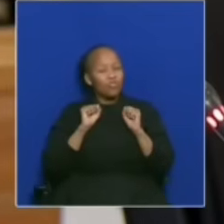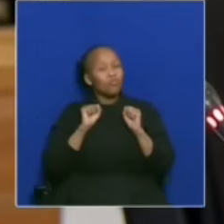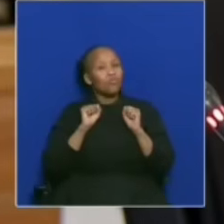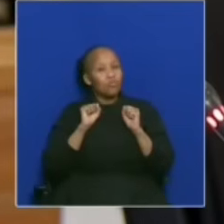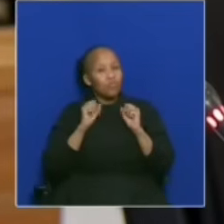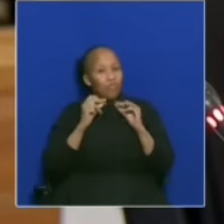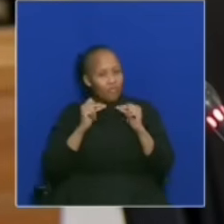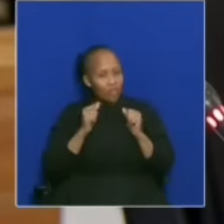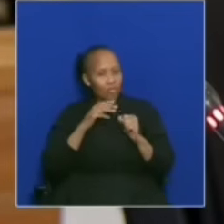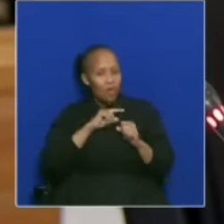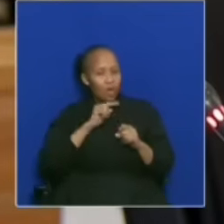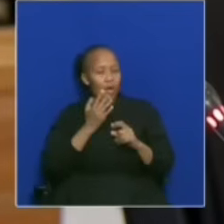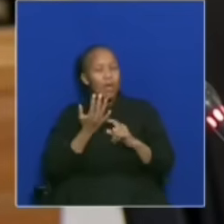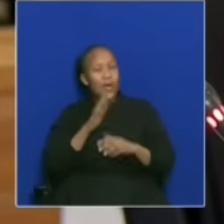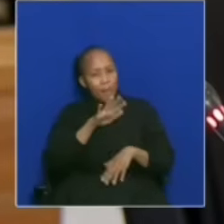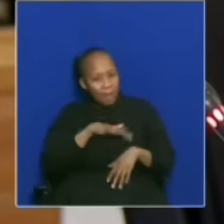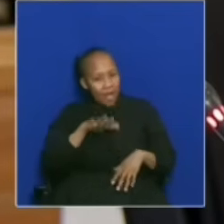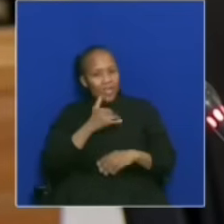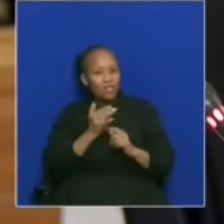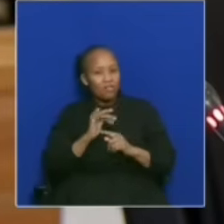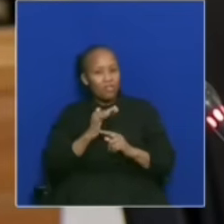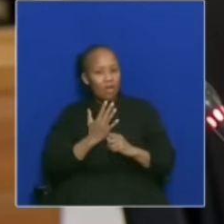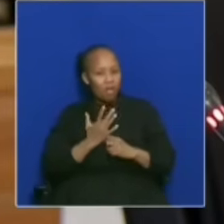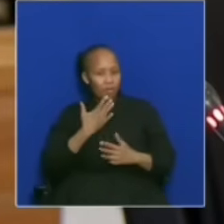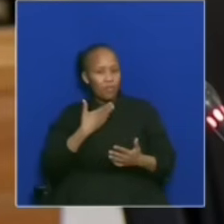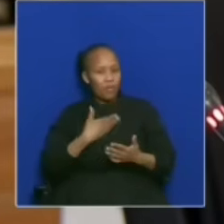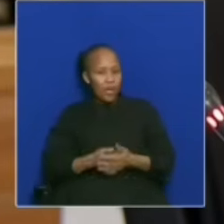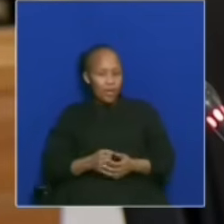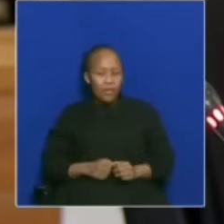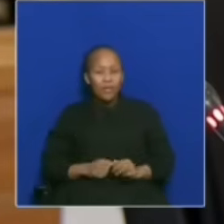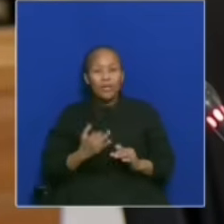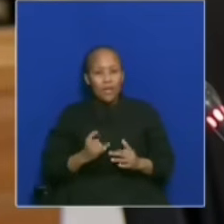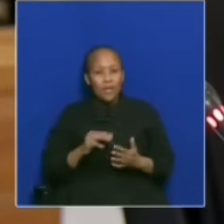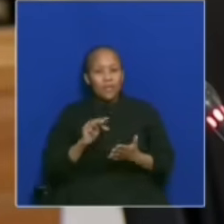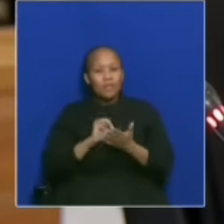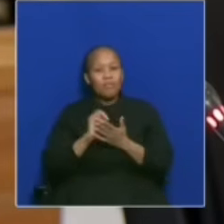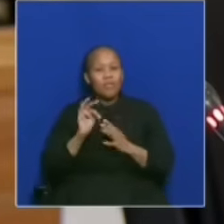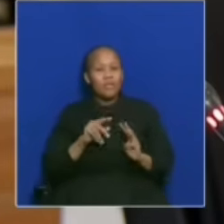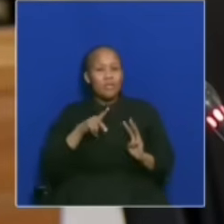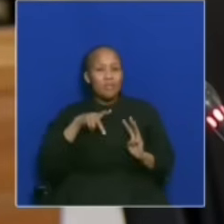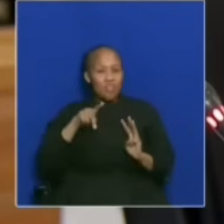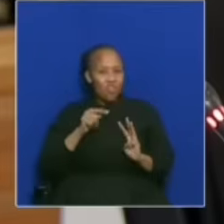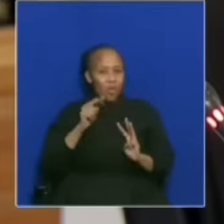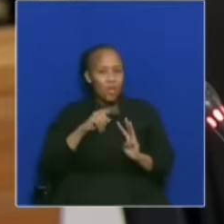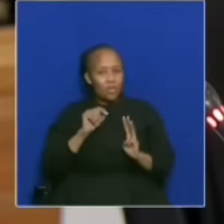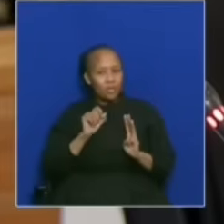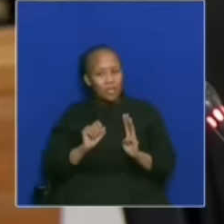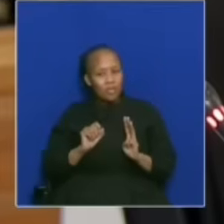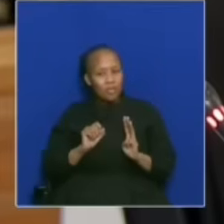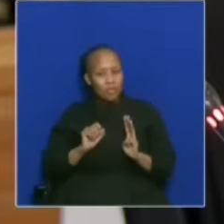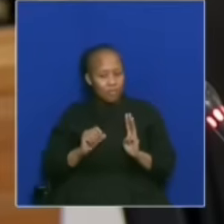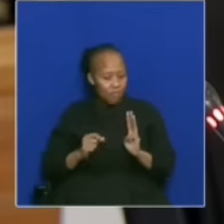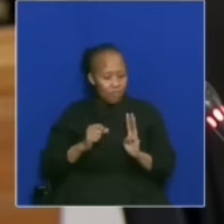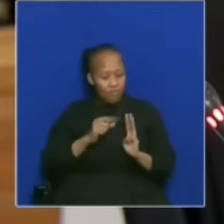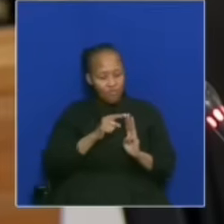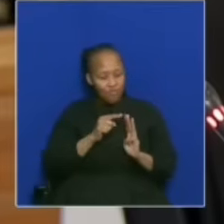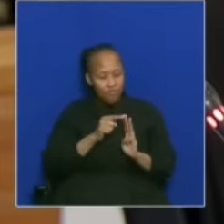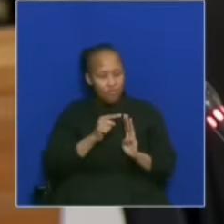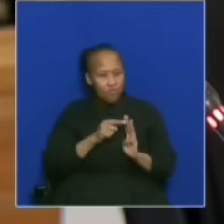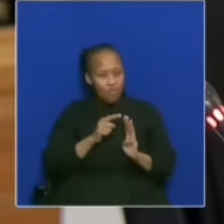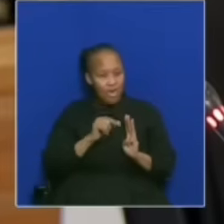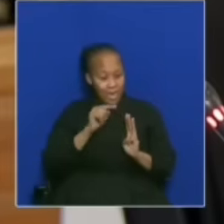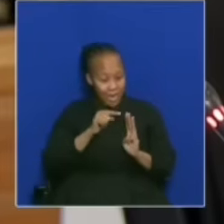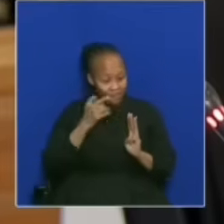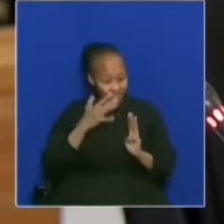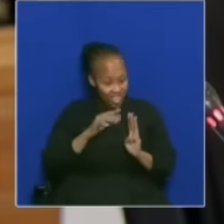That's a message that Mr. Ptorius has sent to Mr. Sayed, and he has now forwarded it to